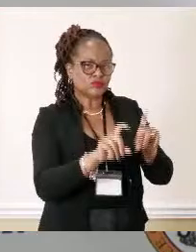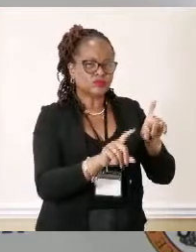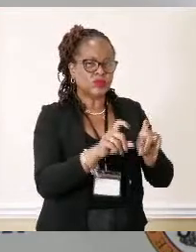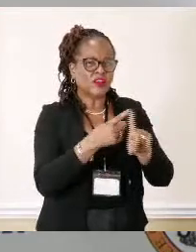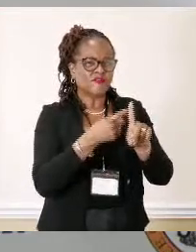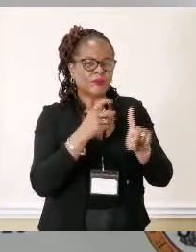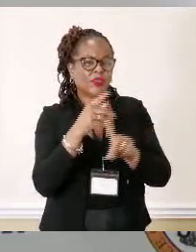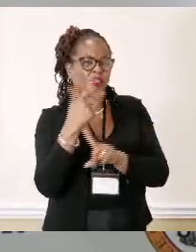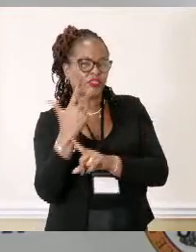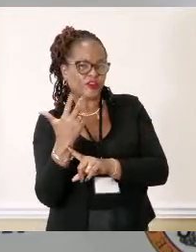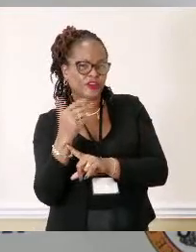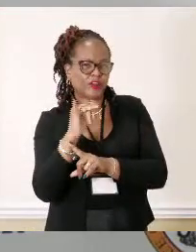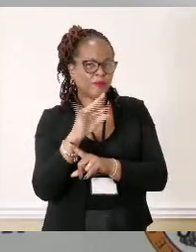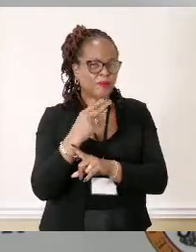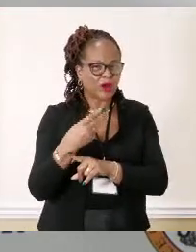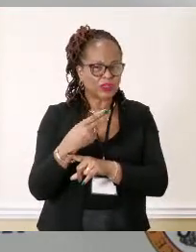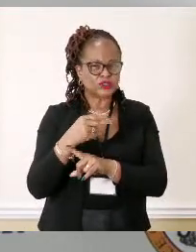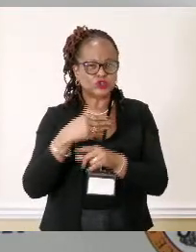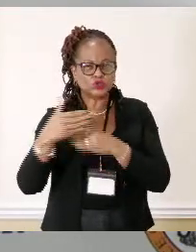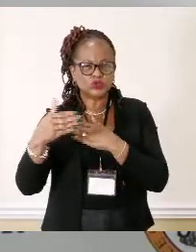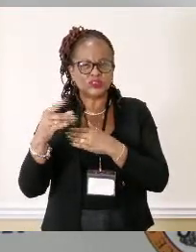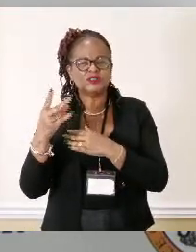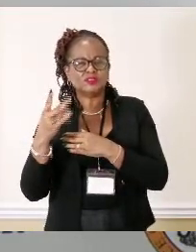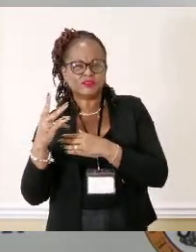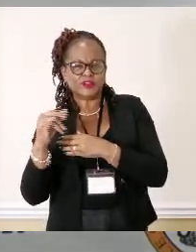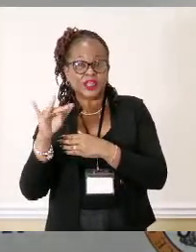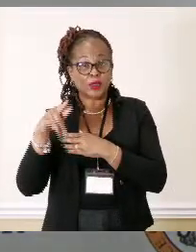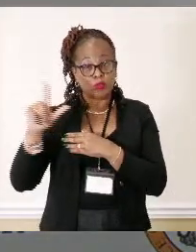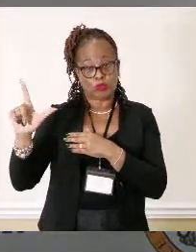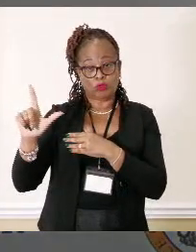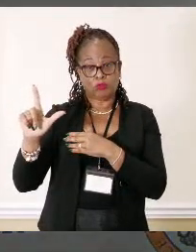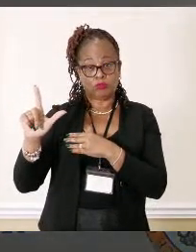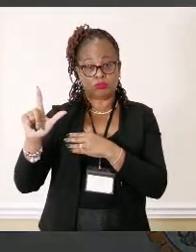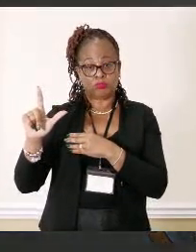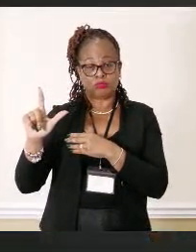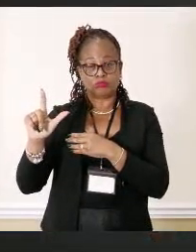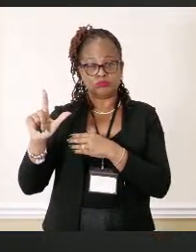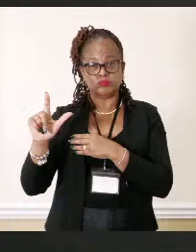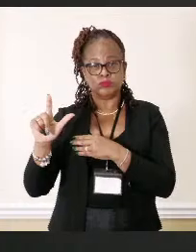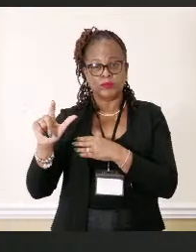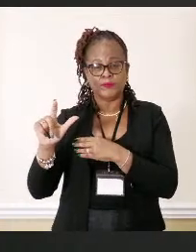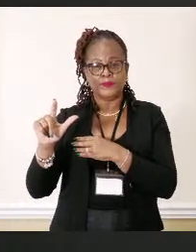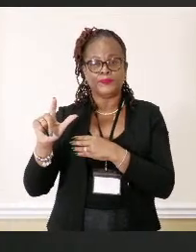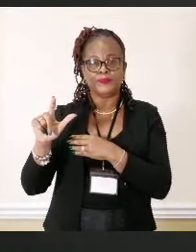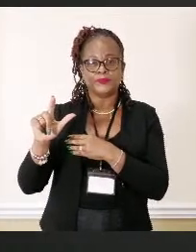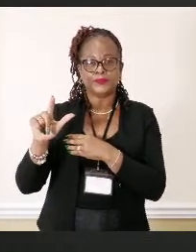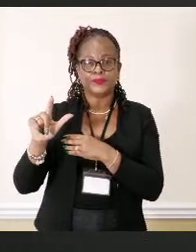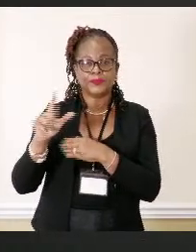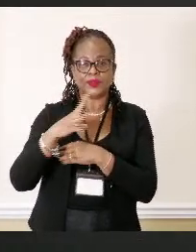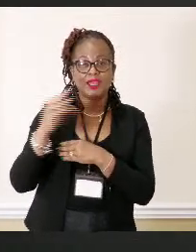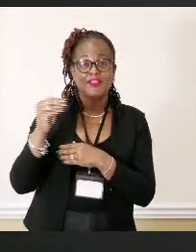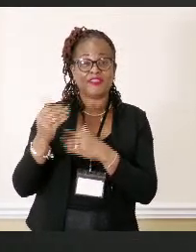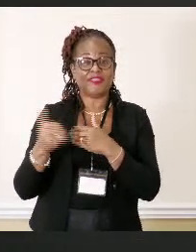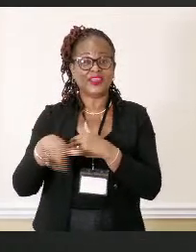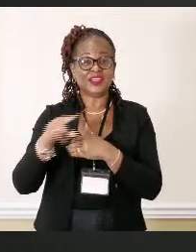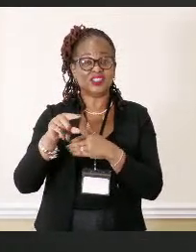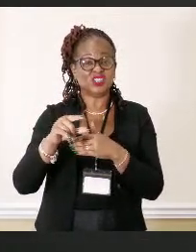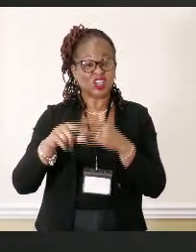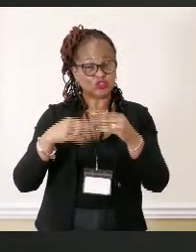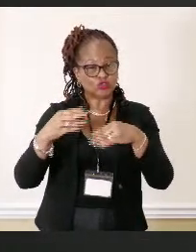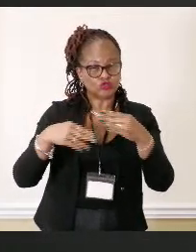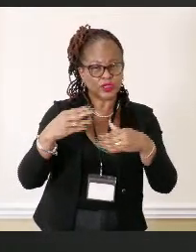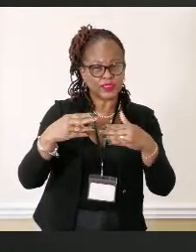the 13th of March to the 17th of April. Next slide, please. And these are the trends